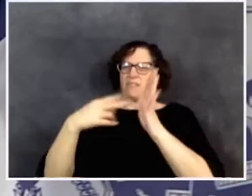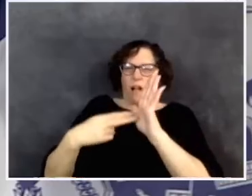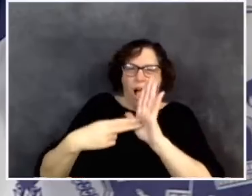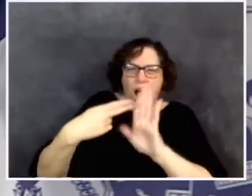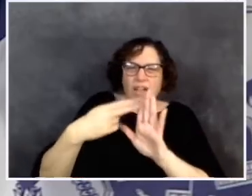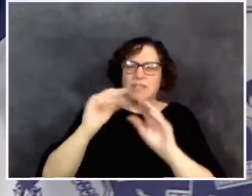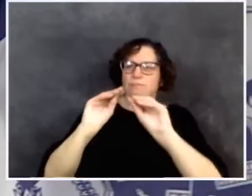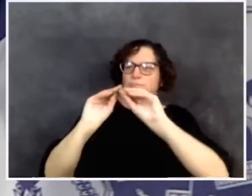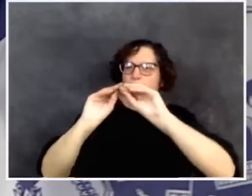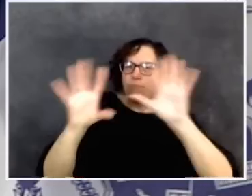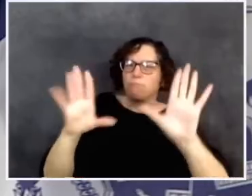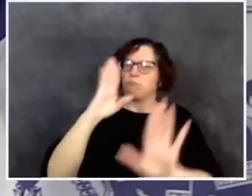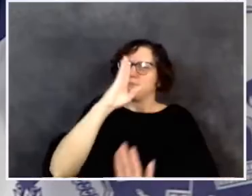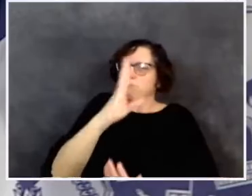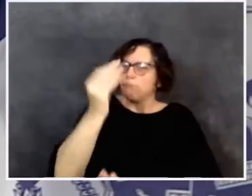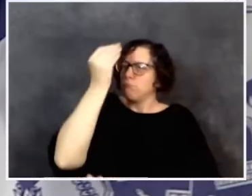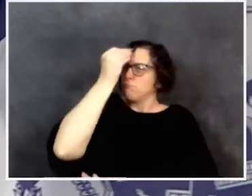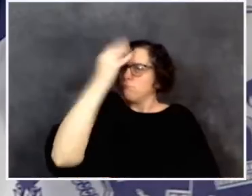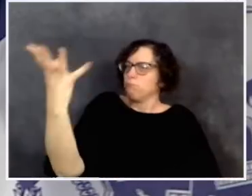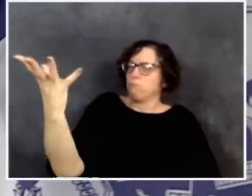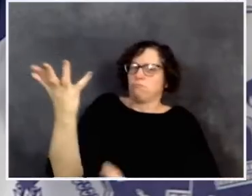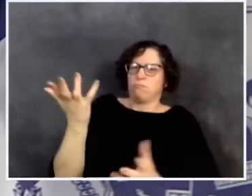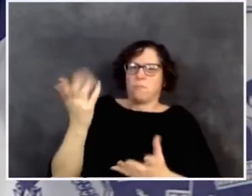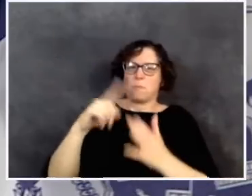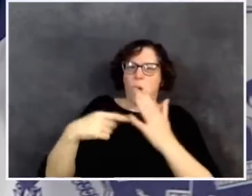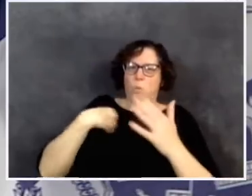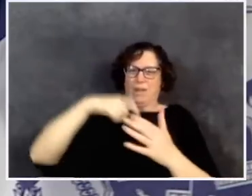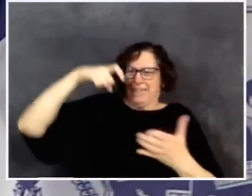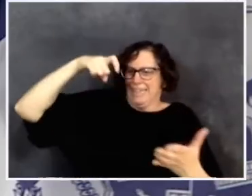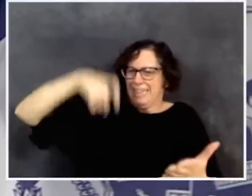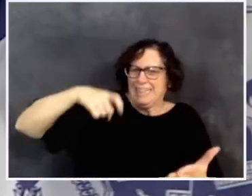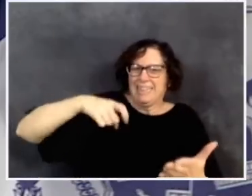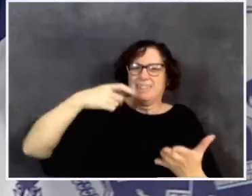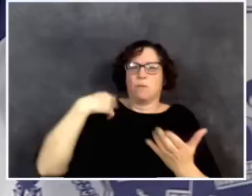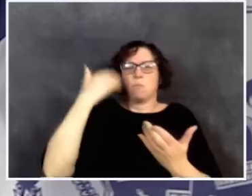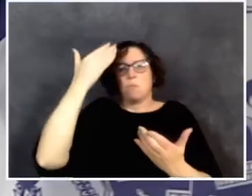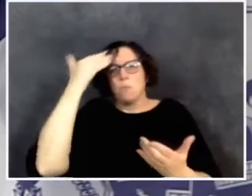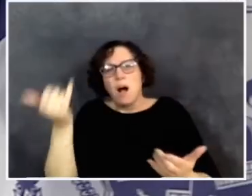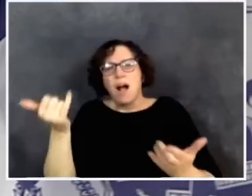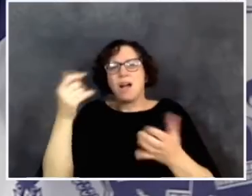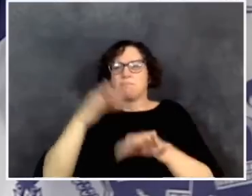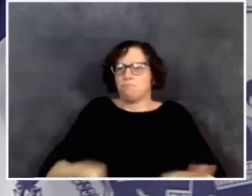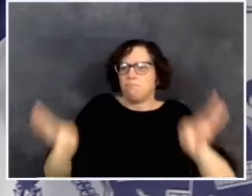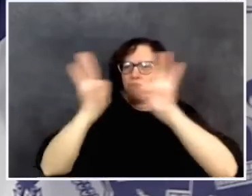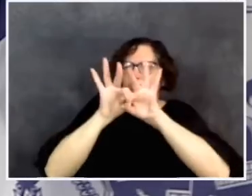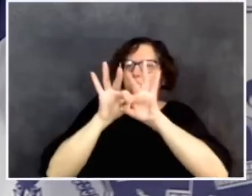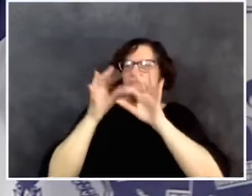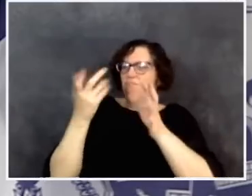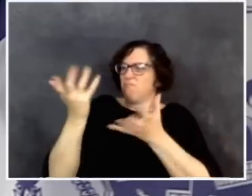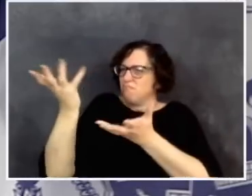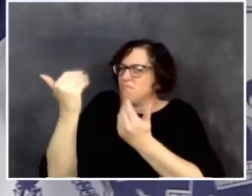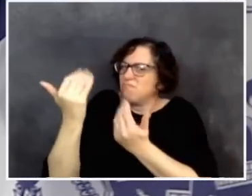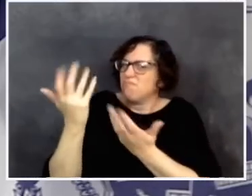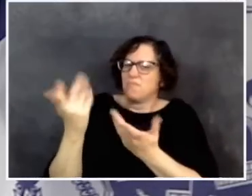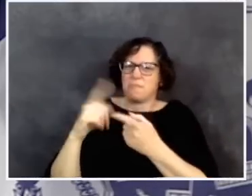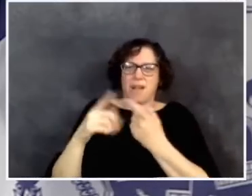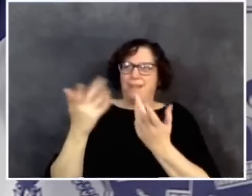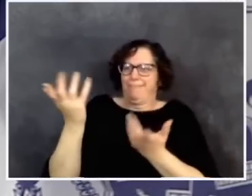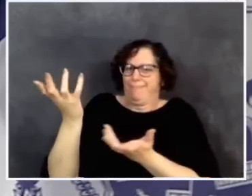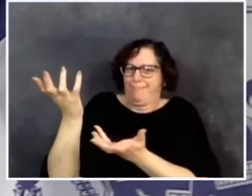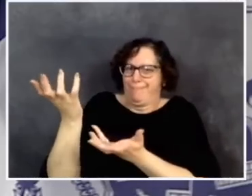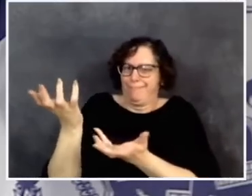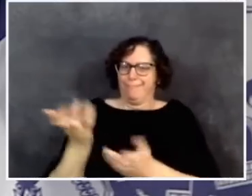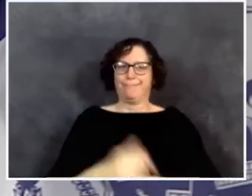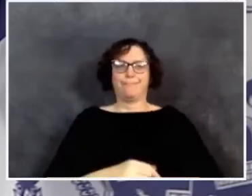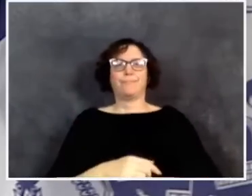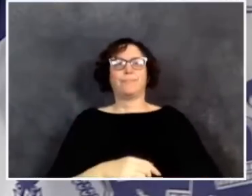it abundantly clear what it would mean to all of us in New York City, but to everyone around the country, and how it fit everything he said he believes in and wants to